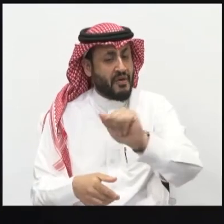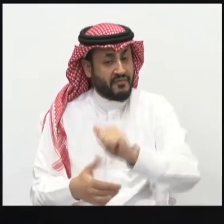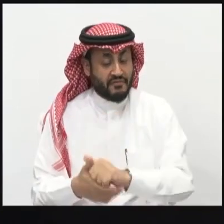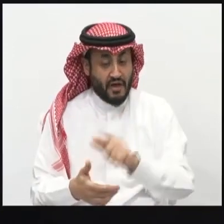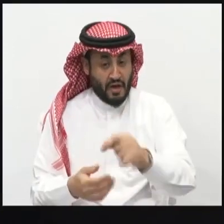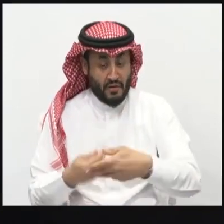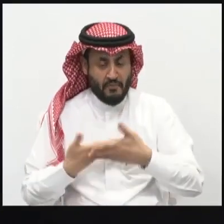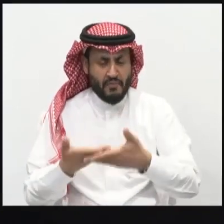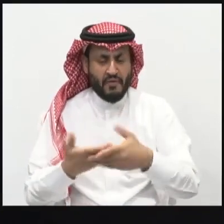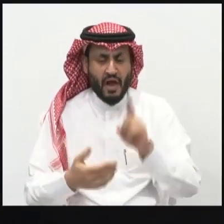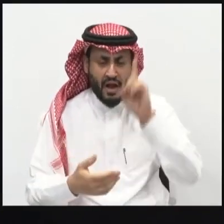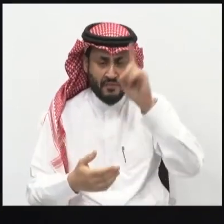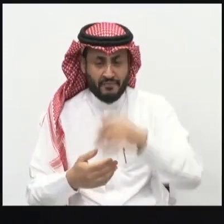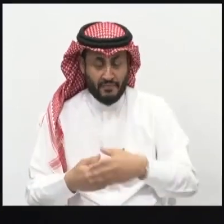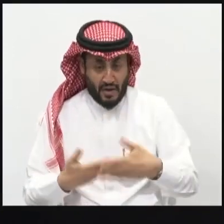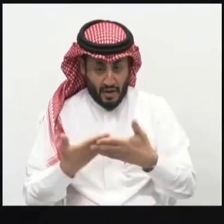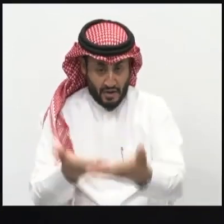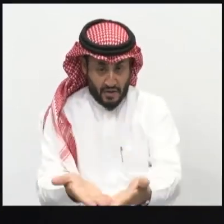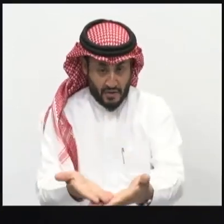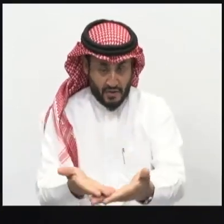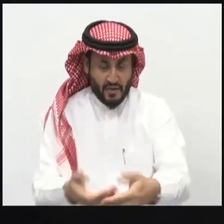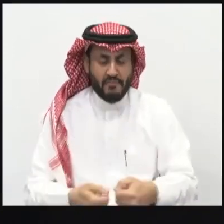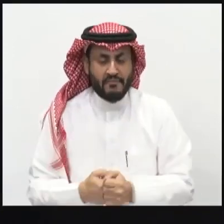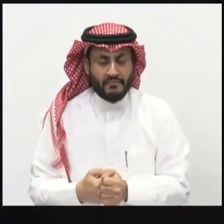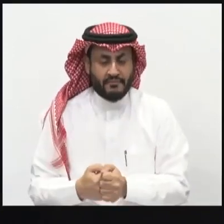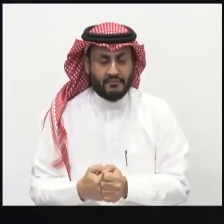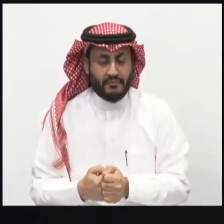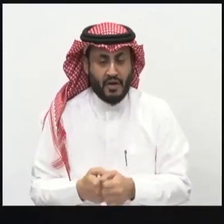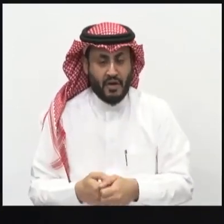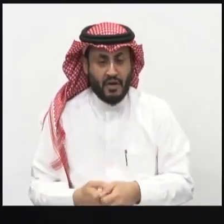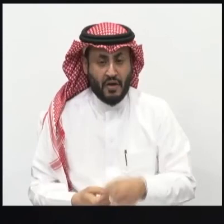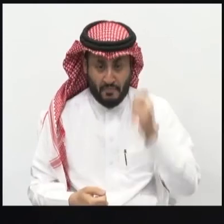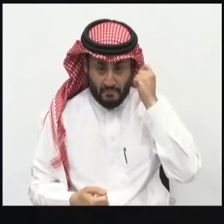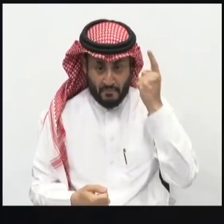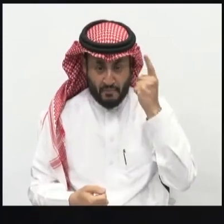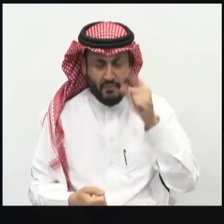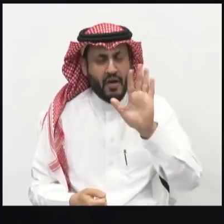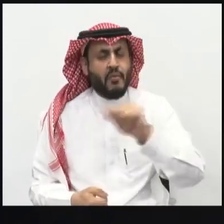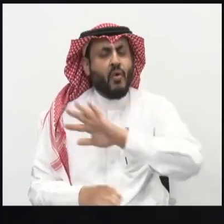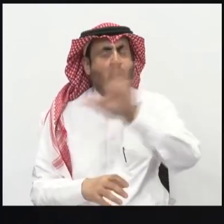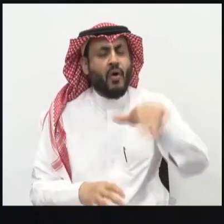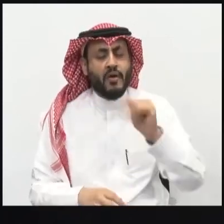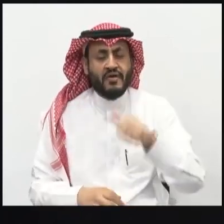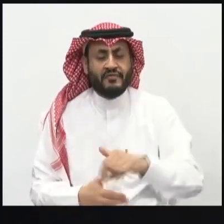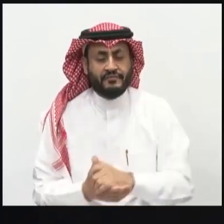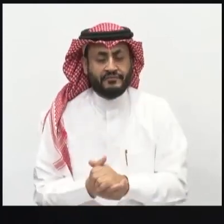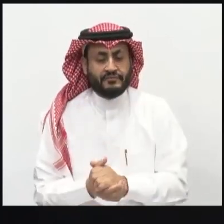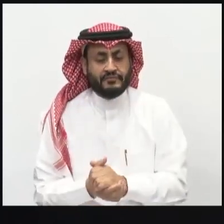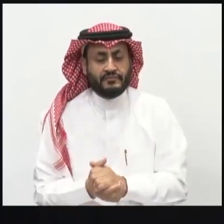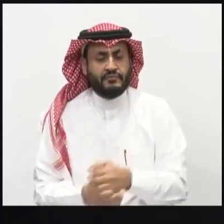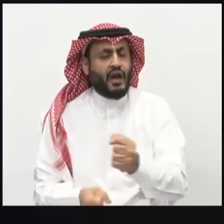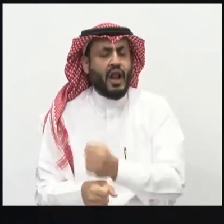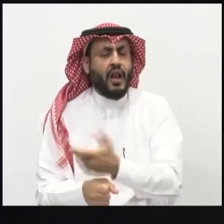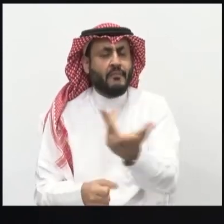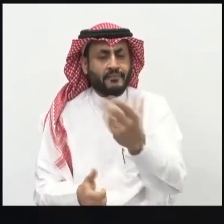gifts. Allah subhanahu wa ta'ala has given you gifts and abilities that no one else has. Now, what do we do with